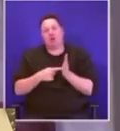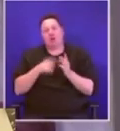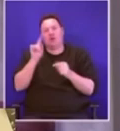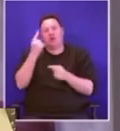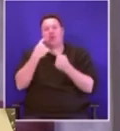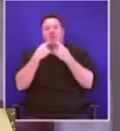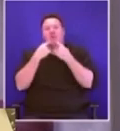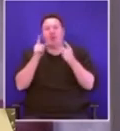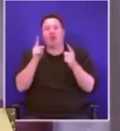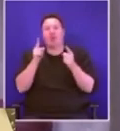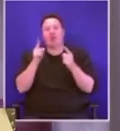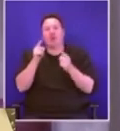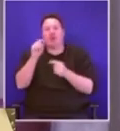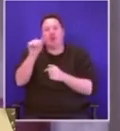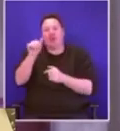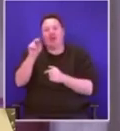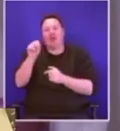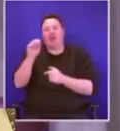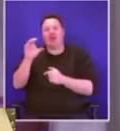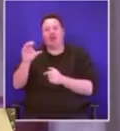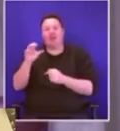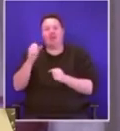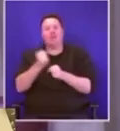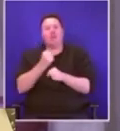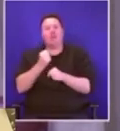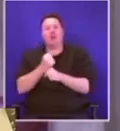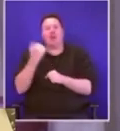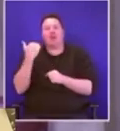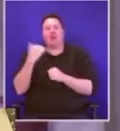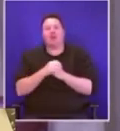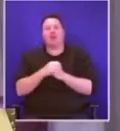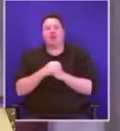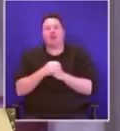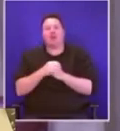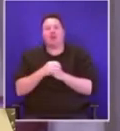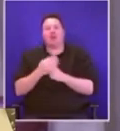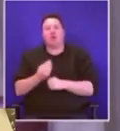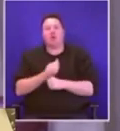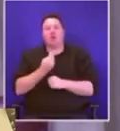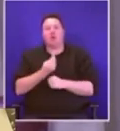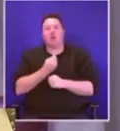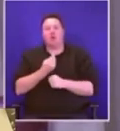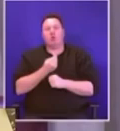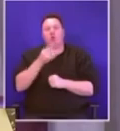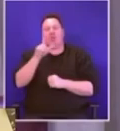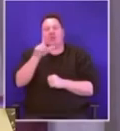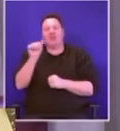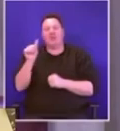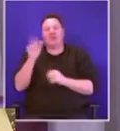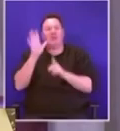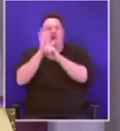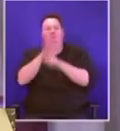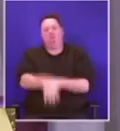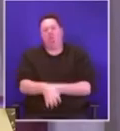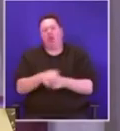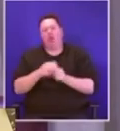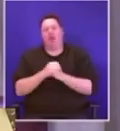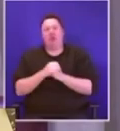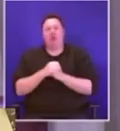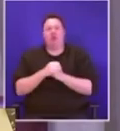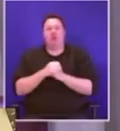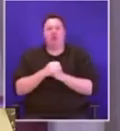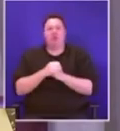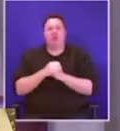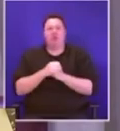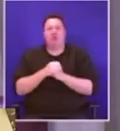was released by the African National Congress was to condemn the youth of 76. Chairperson, I